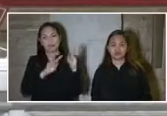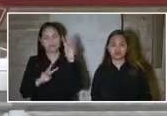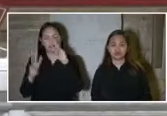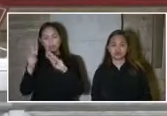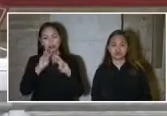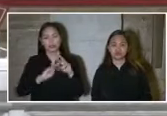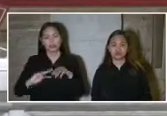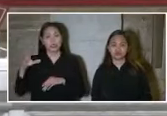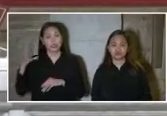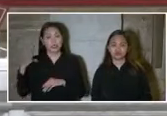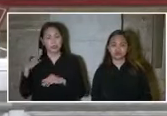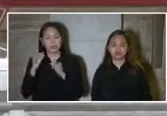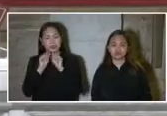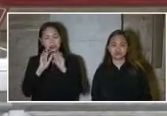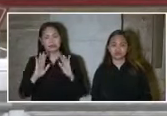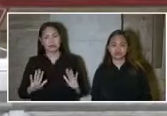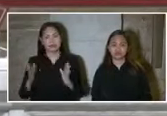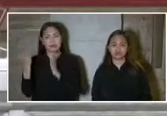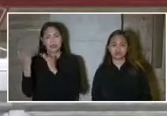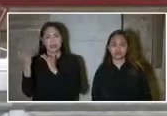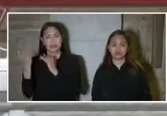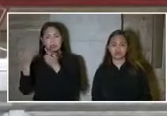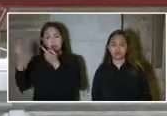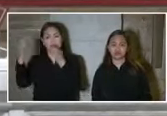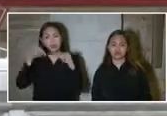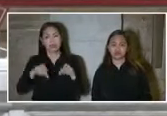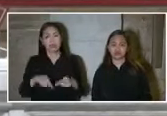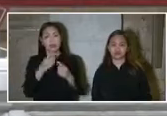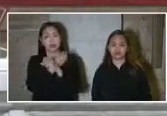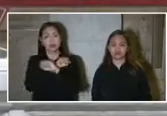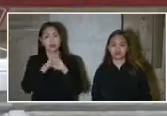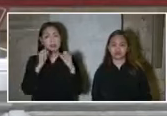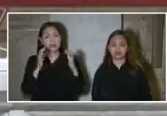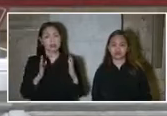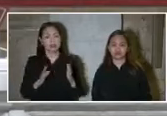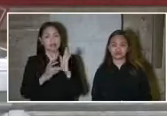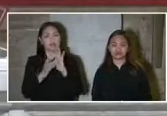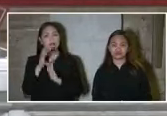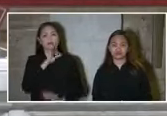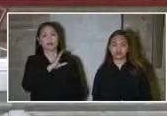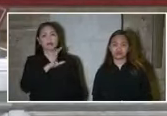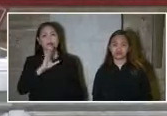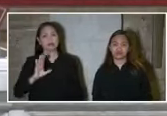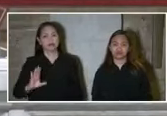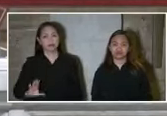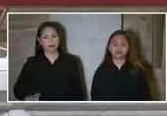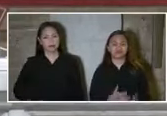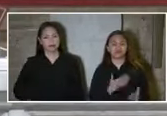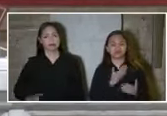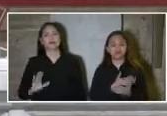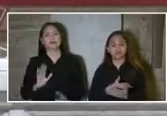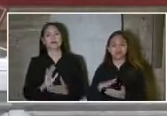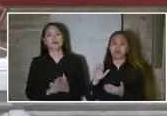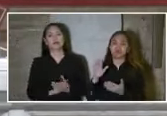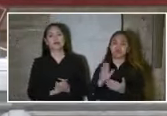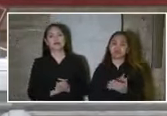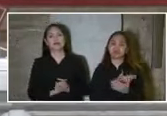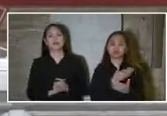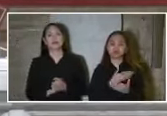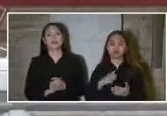await the blessed hope and the coming of our Savior, Jesus Christ.